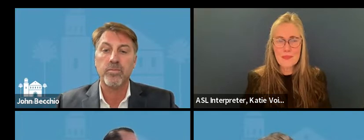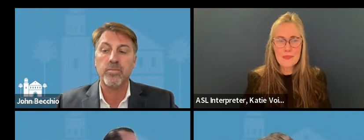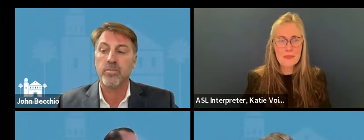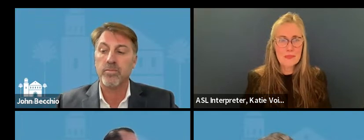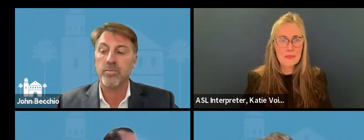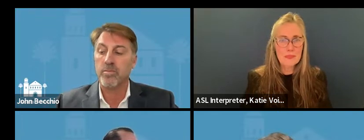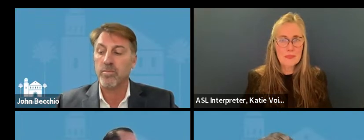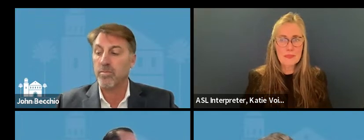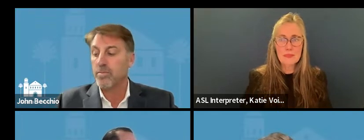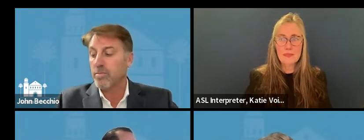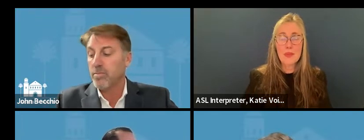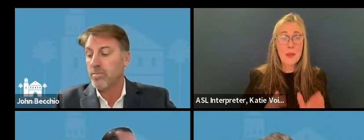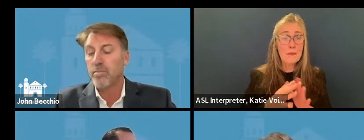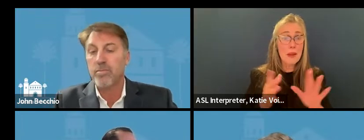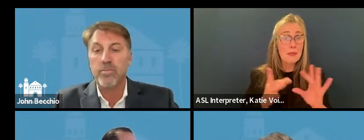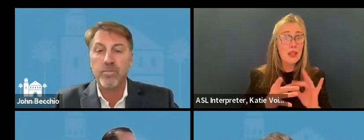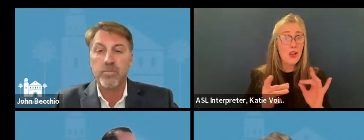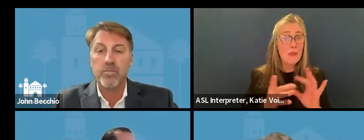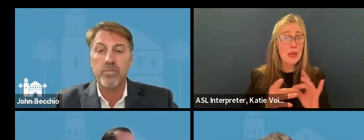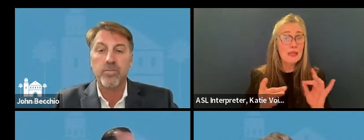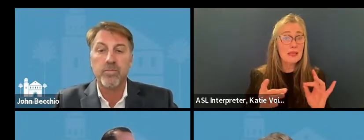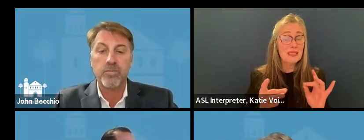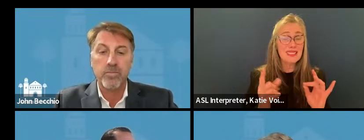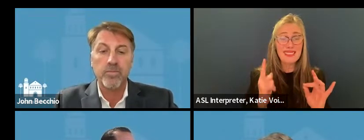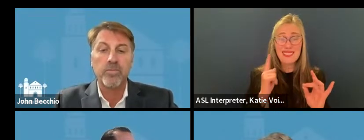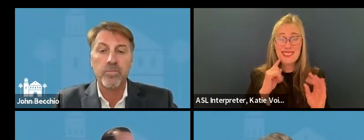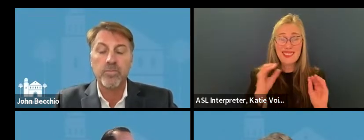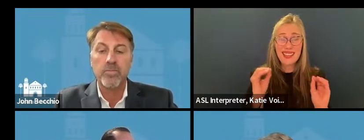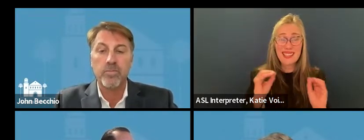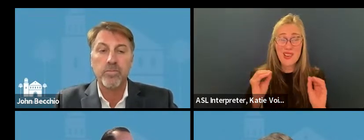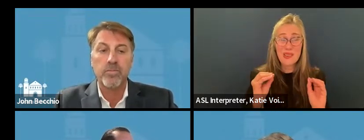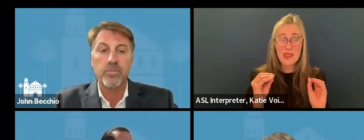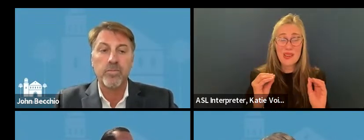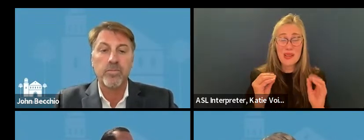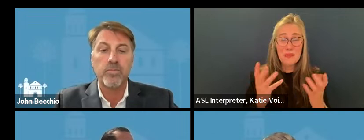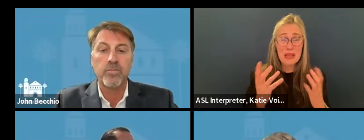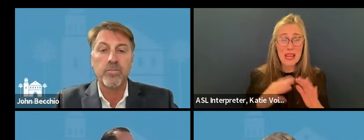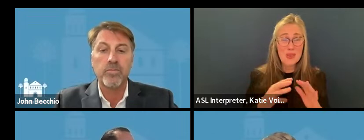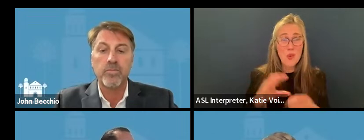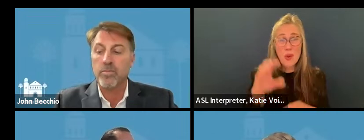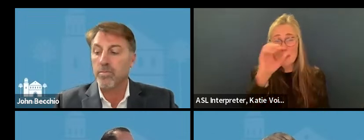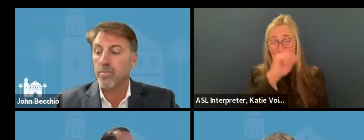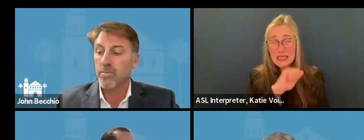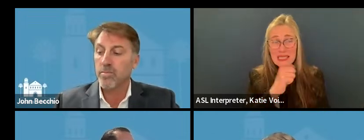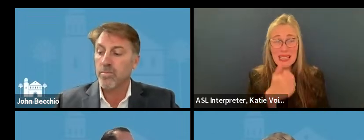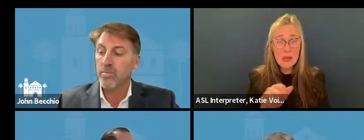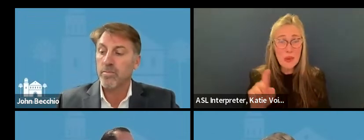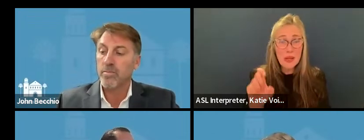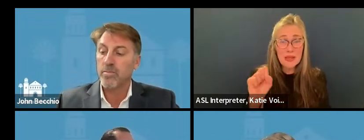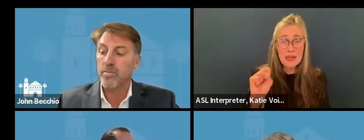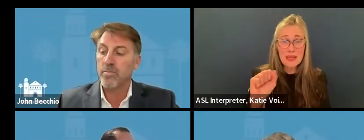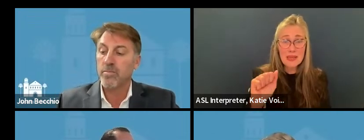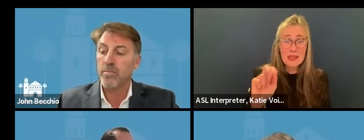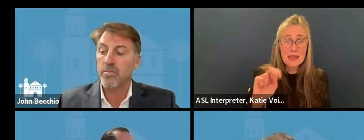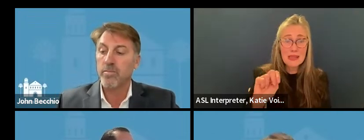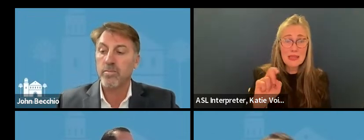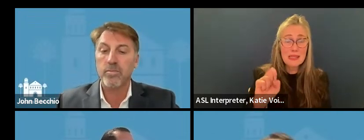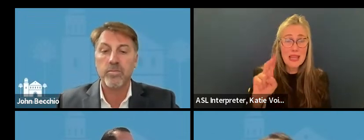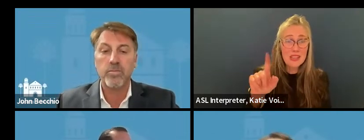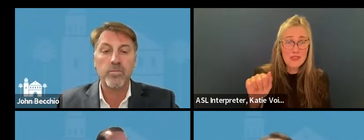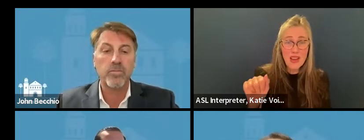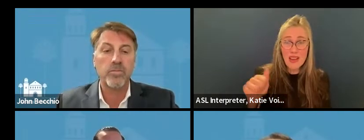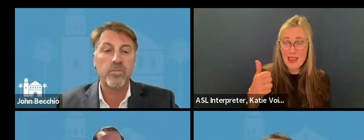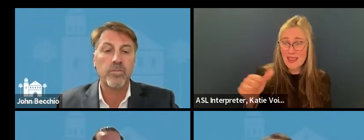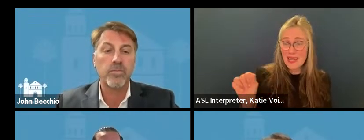Okay, any public comment? I don't think we'd have any, but I just want to make sure I'm not skipping over anyone. Sandra, any public comments on this item? No public